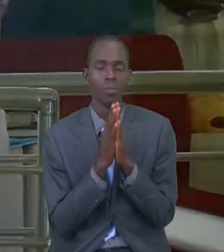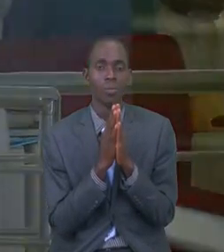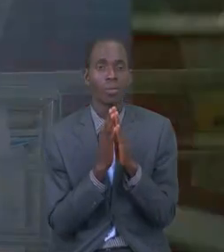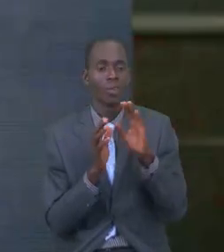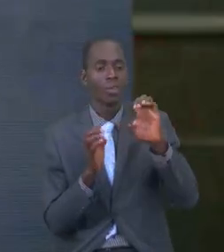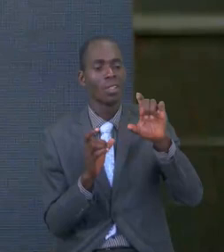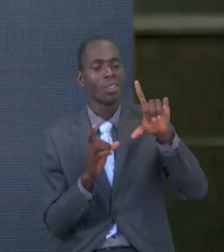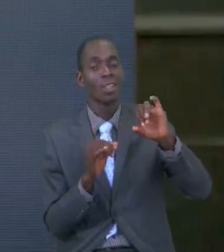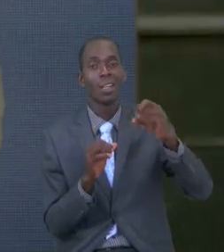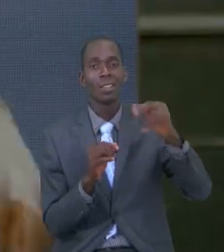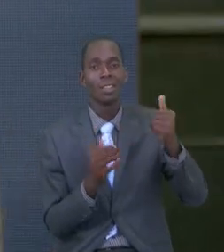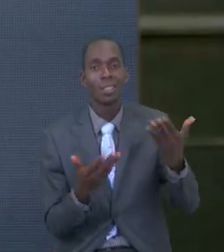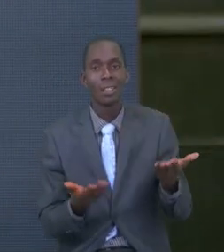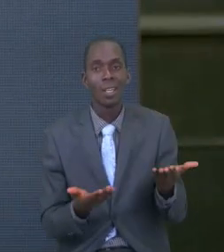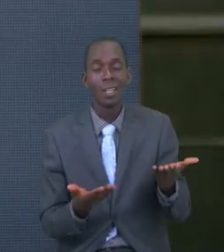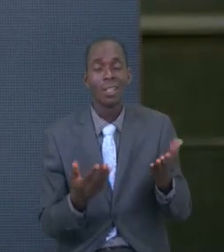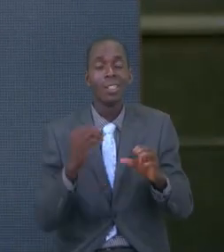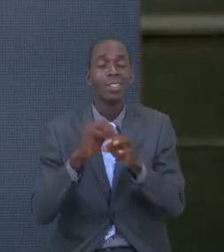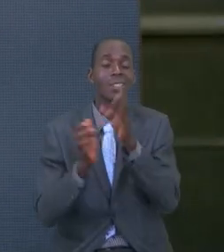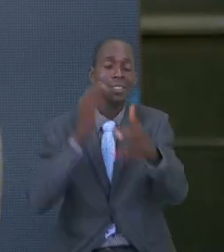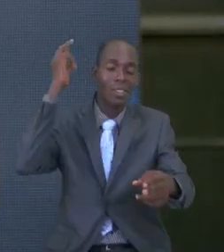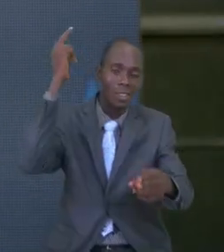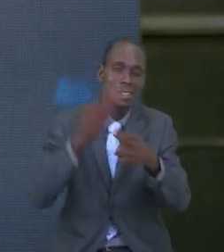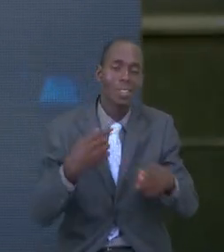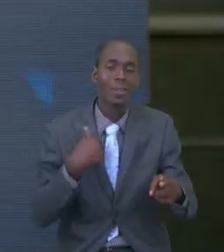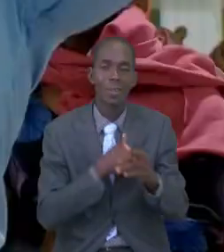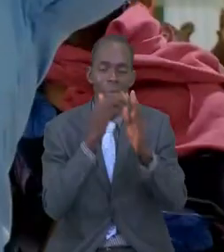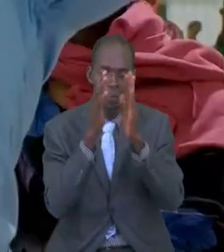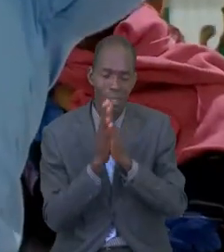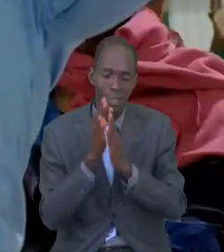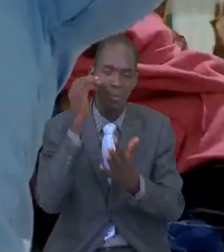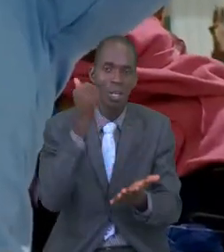Elisha's, in Jesus' name we pray.